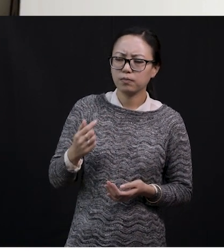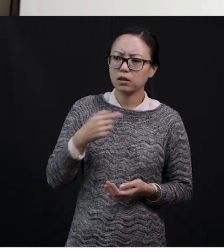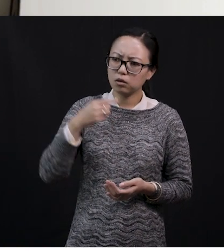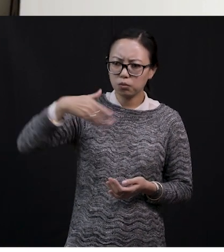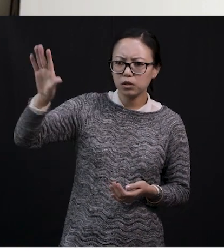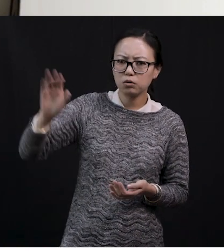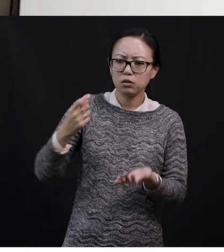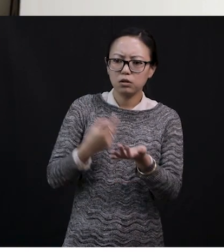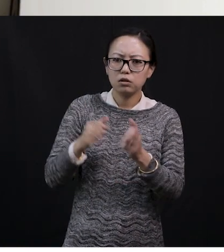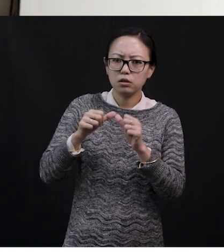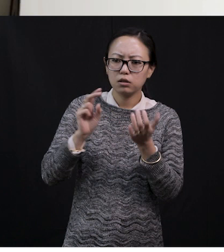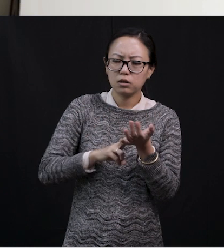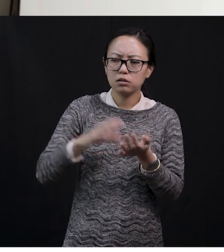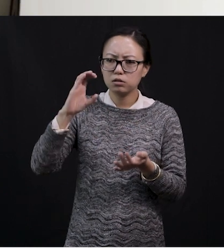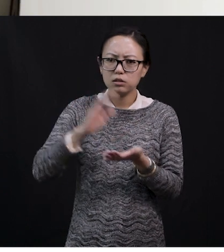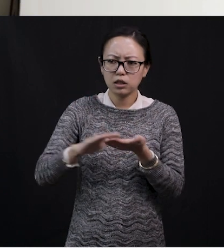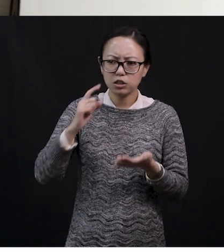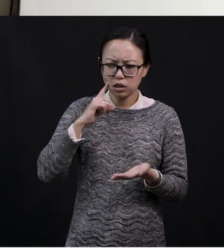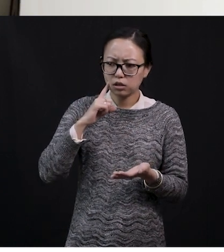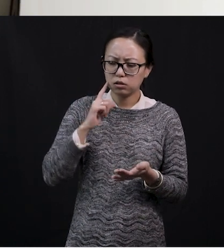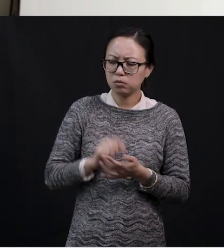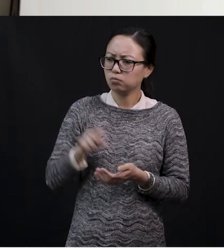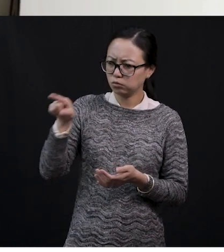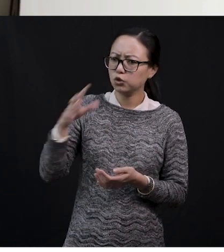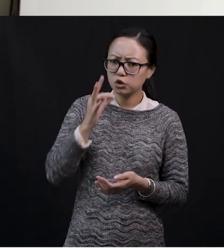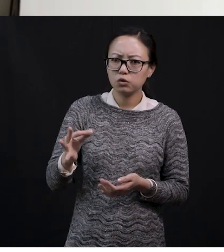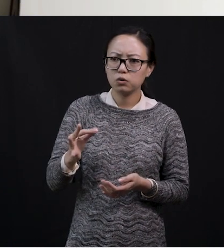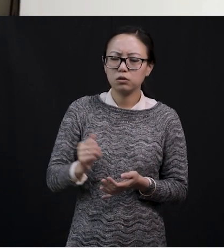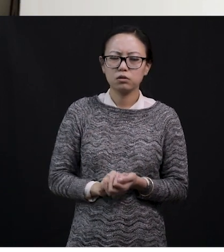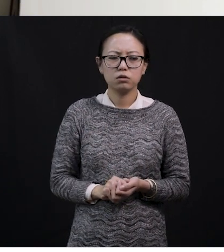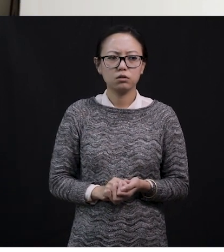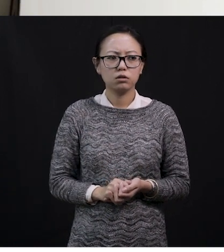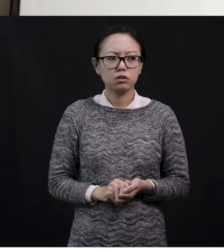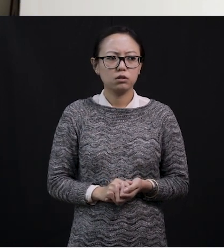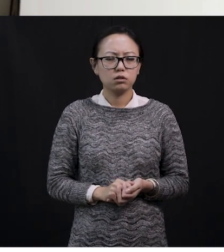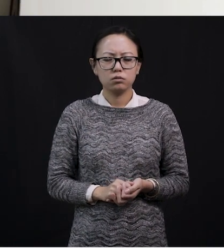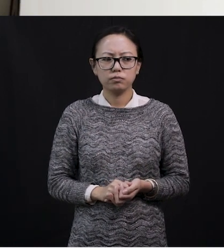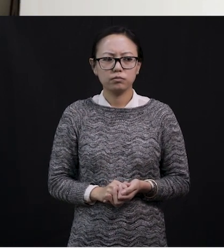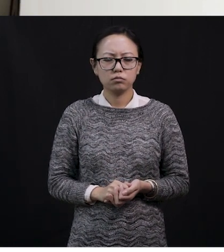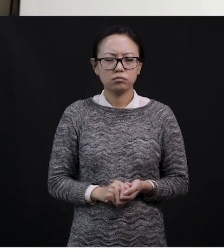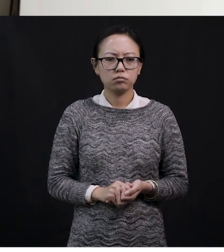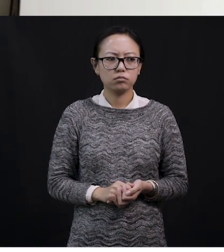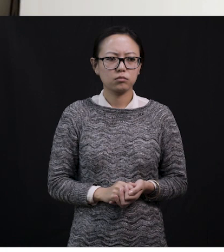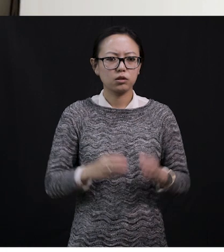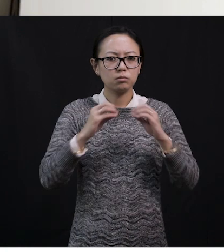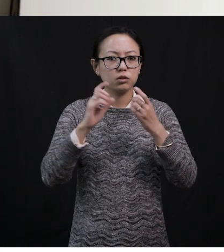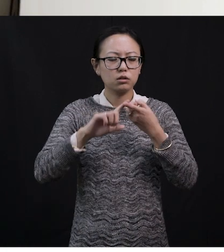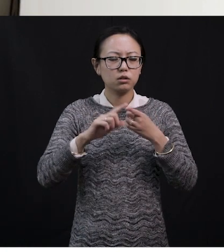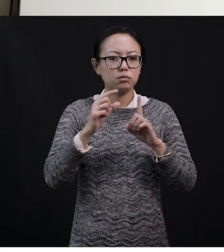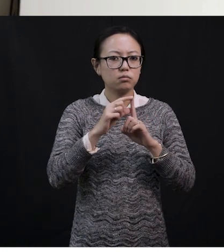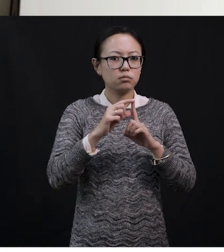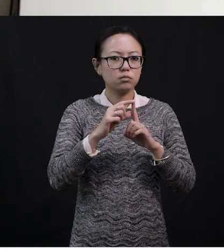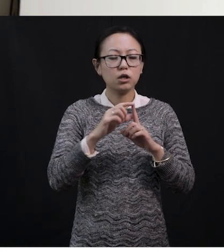went to Ranchi. So that's why he confirmed again. Are you very sure? Do you mean you have doubts about having gone